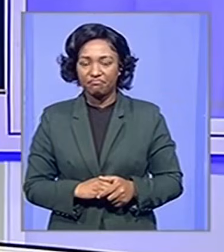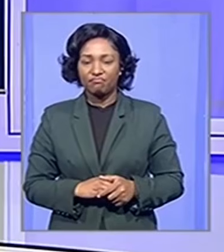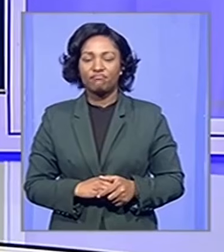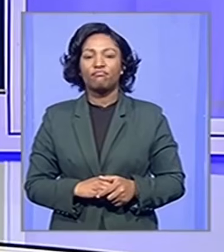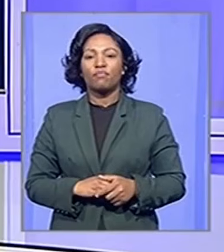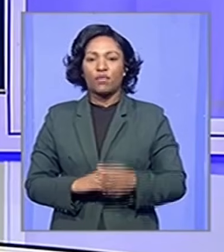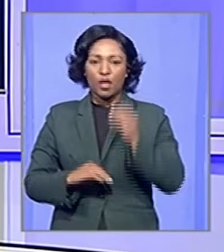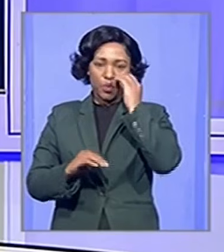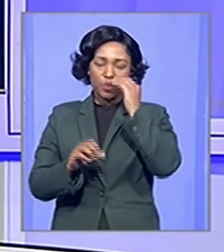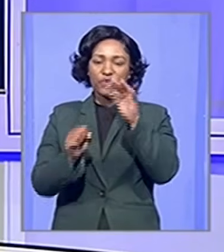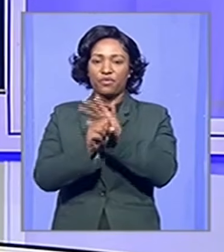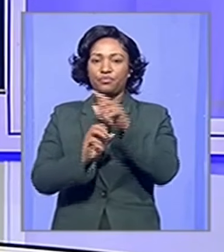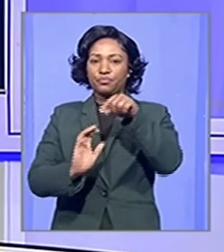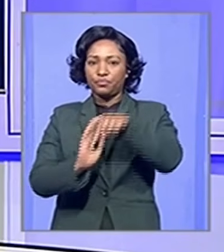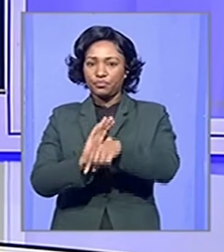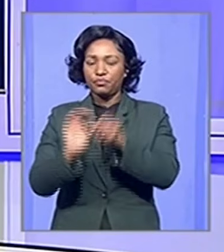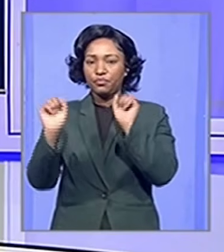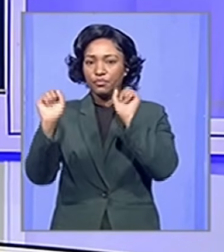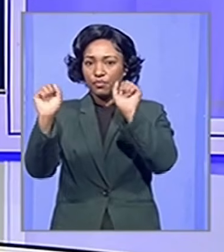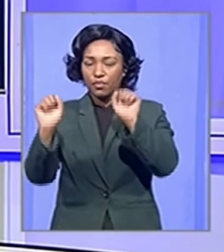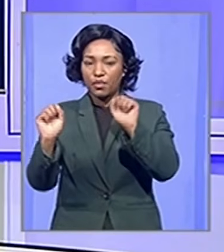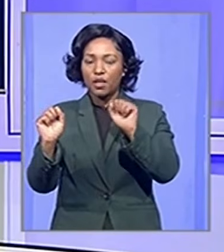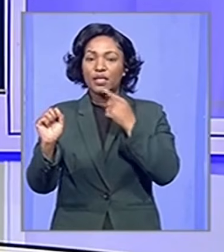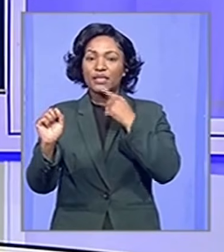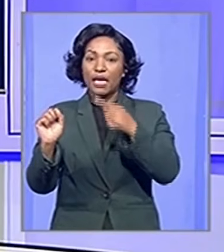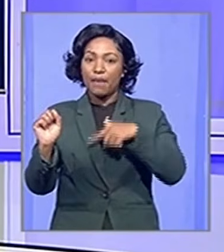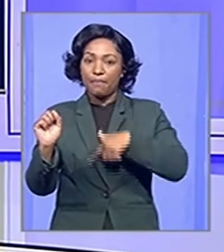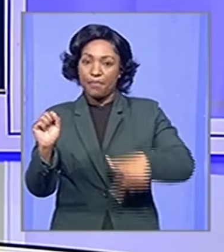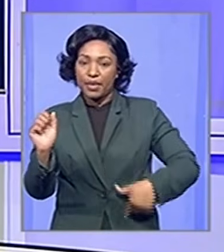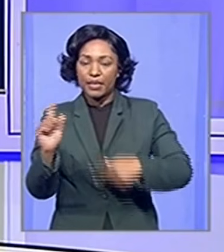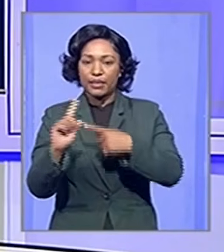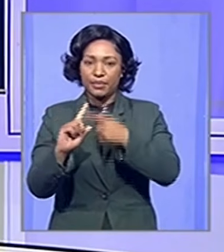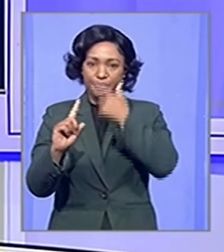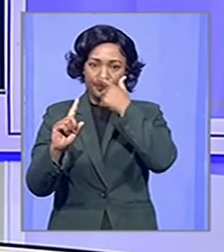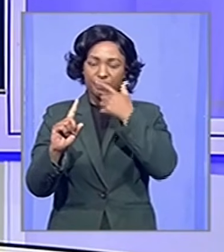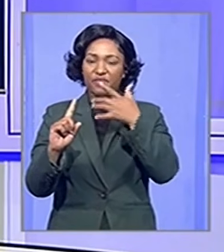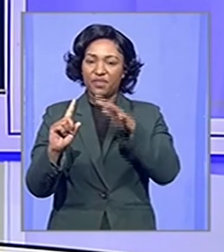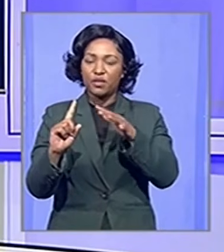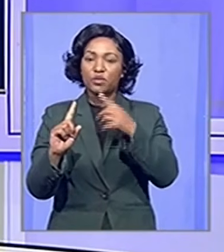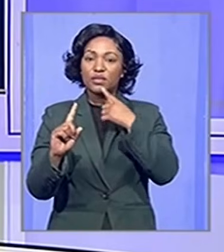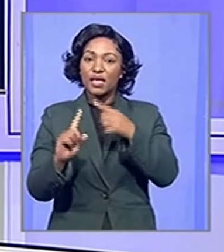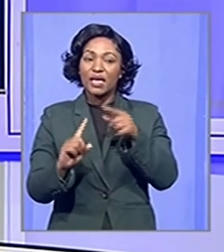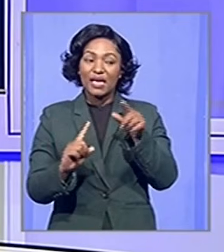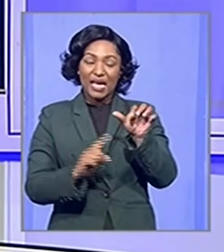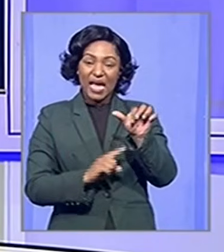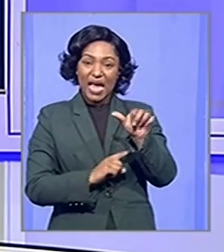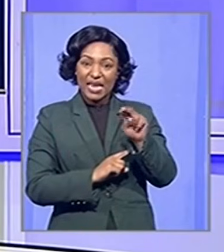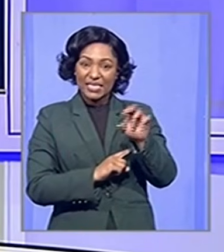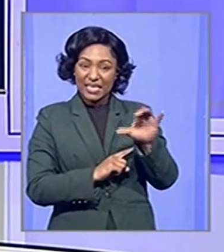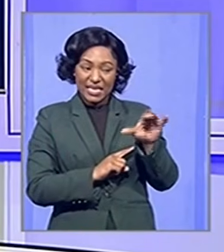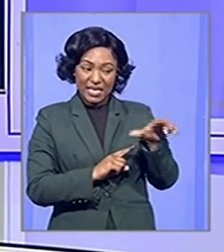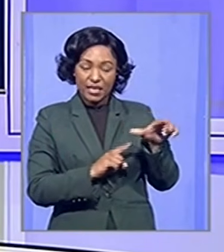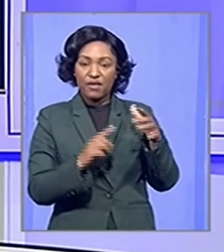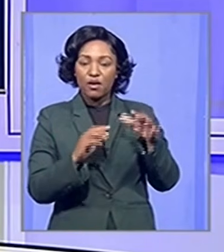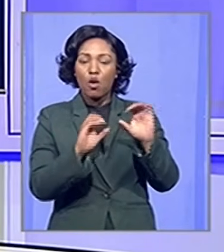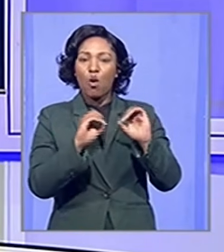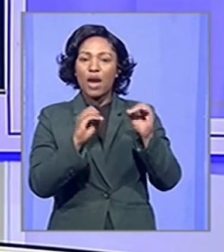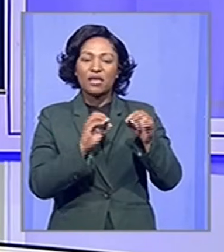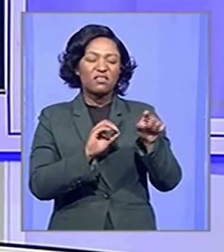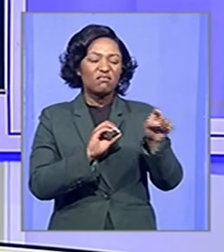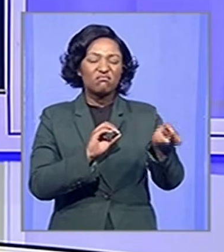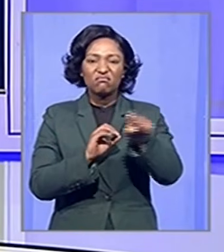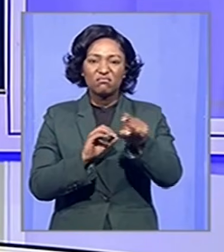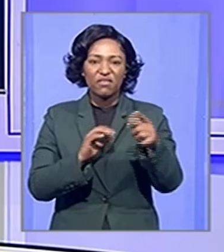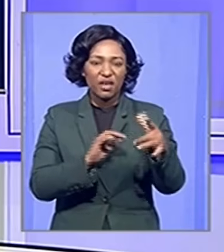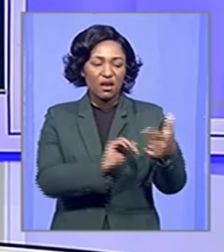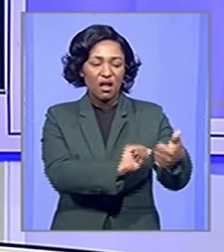Tsona re di thakgola semmuso ka ditaba tse re Mopresidente Cyril Ramaphosa o entse kgoeletso ho mekga eo ANC e theile mmuso wa naha wa kopanelo le